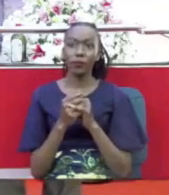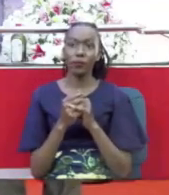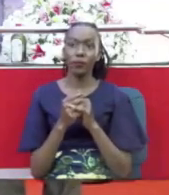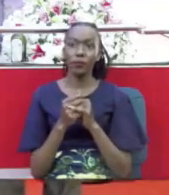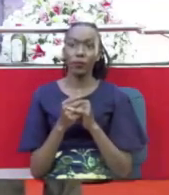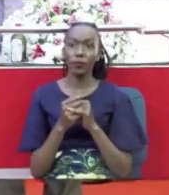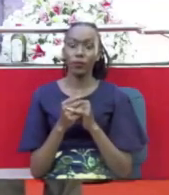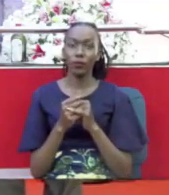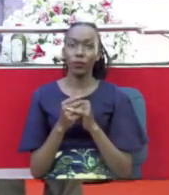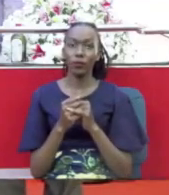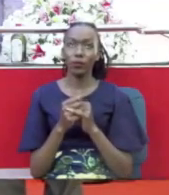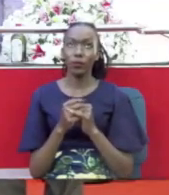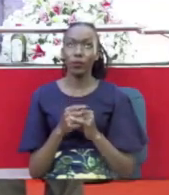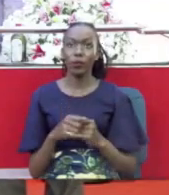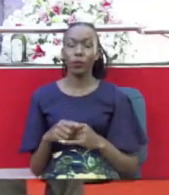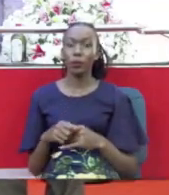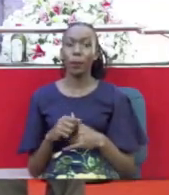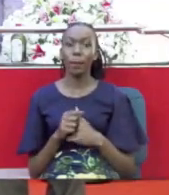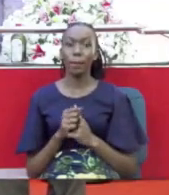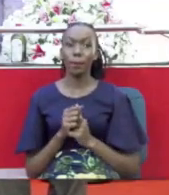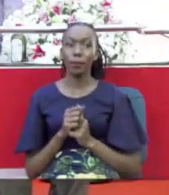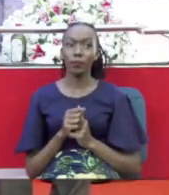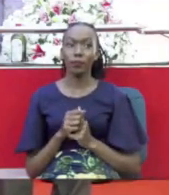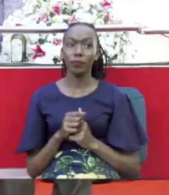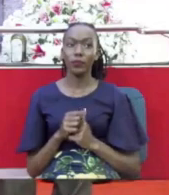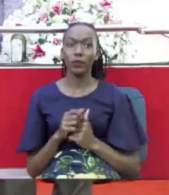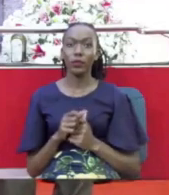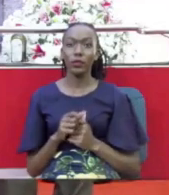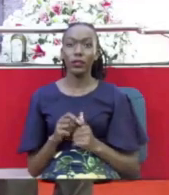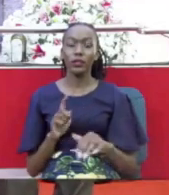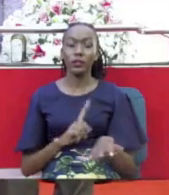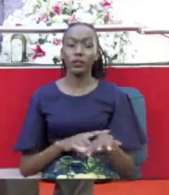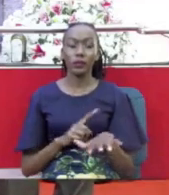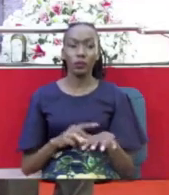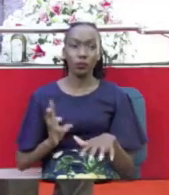actually it matters to me as we speak about passing on our faith,